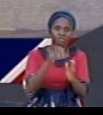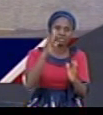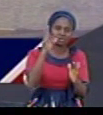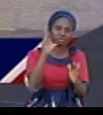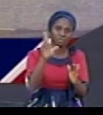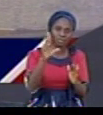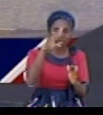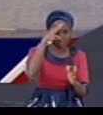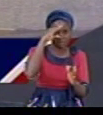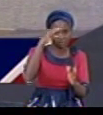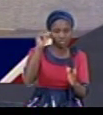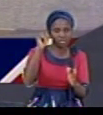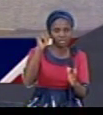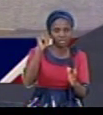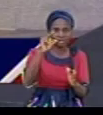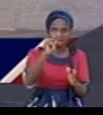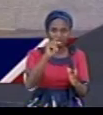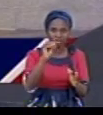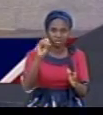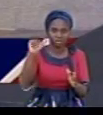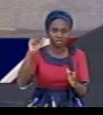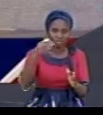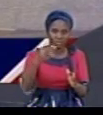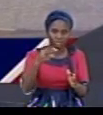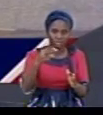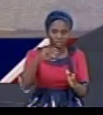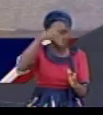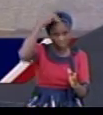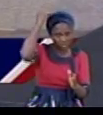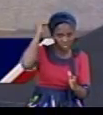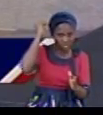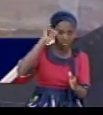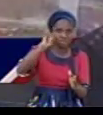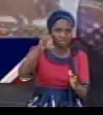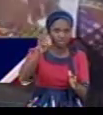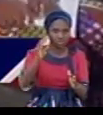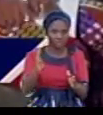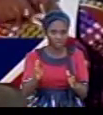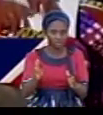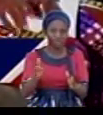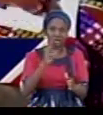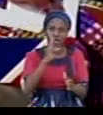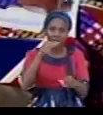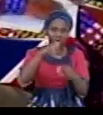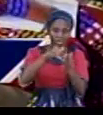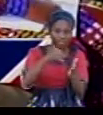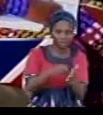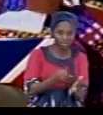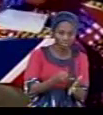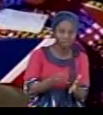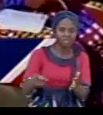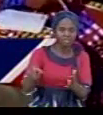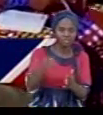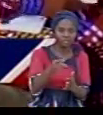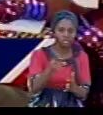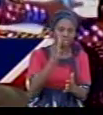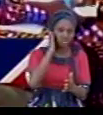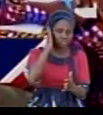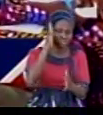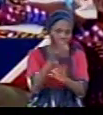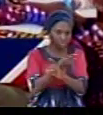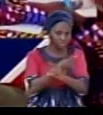Noah, Daniel, Job, were in it, they should